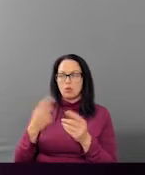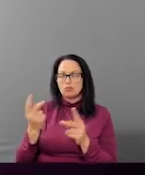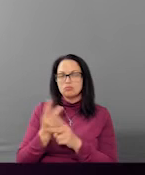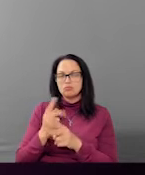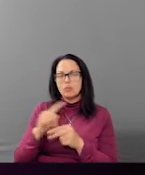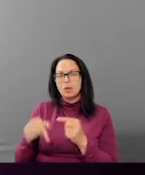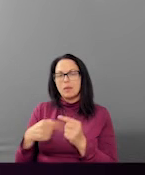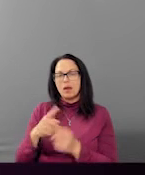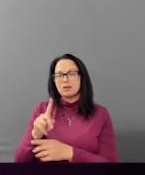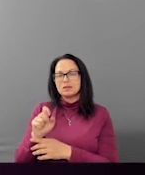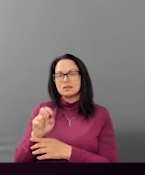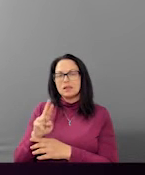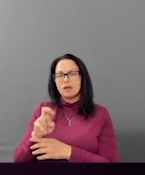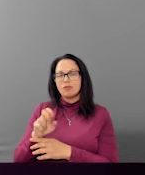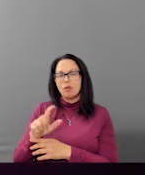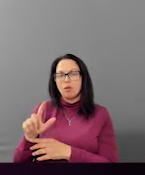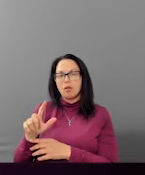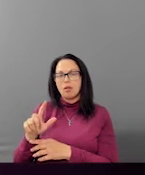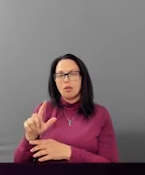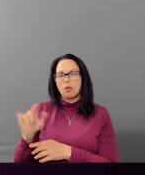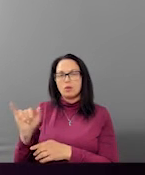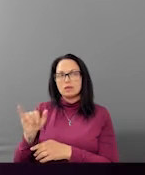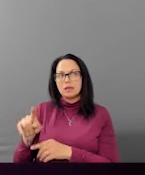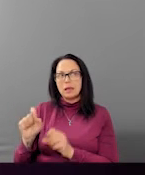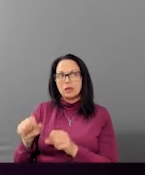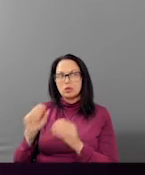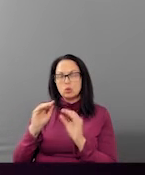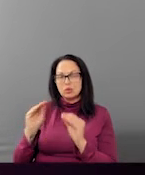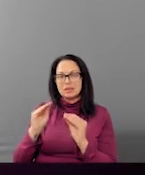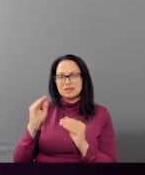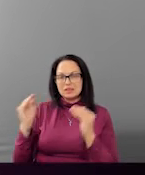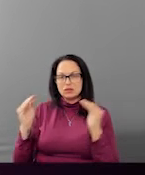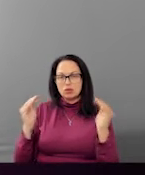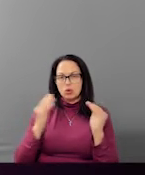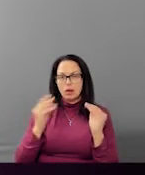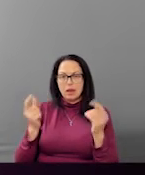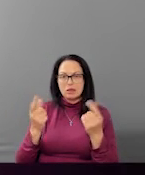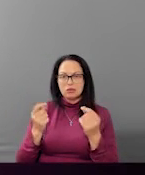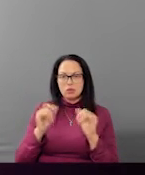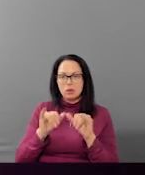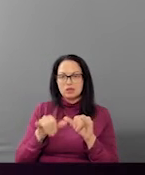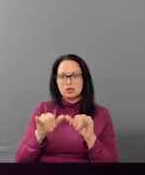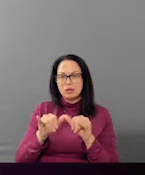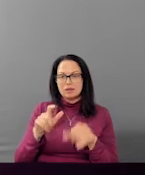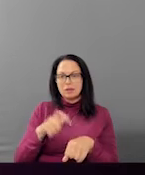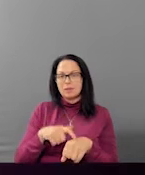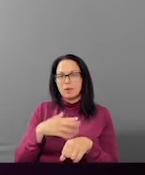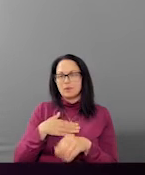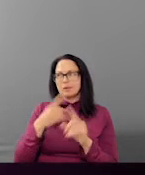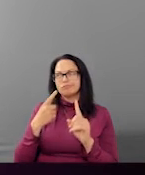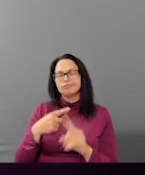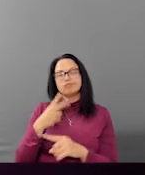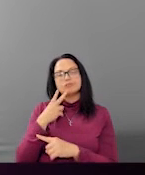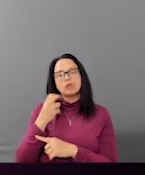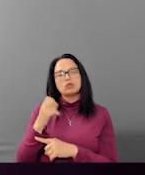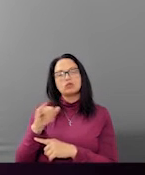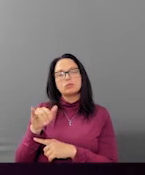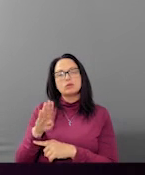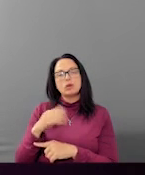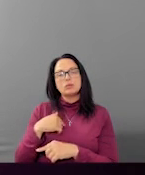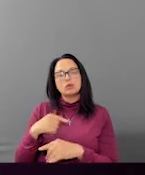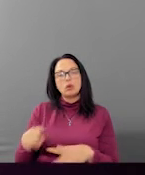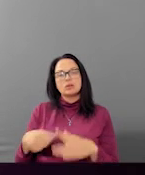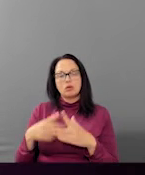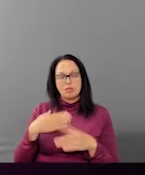thing called DevRel, where it's like, yeah, you can teach adults and do engineering. It was like my dream job. I started off